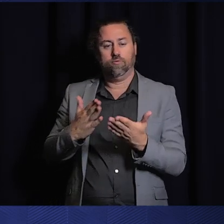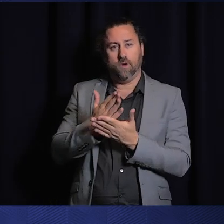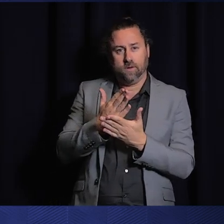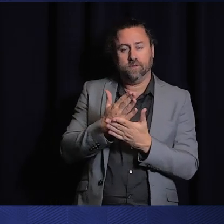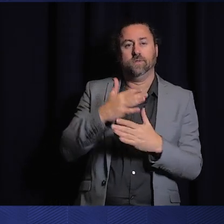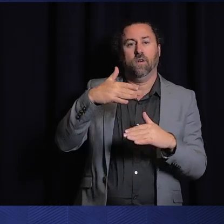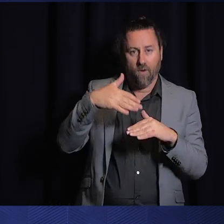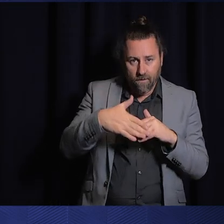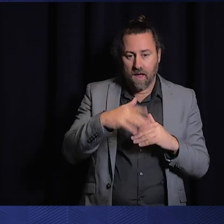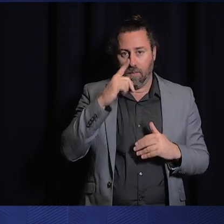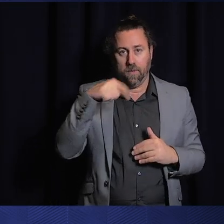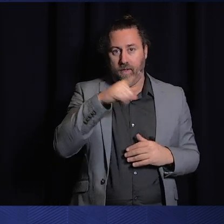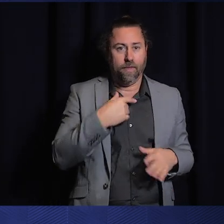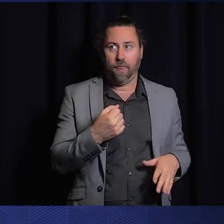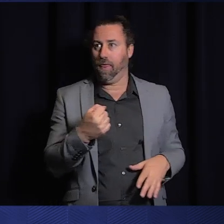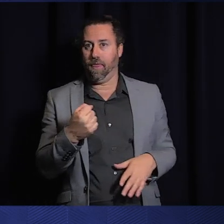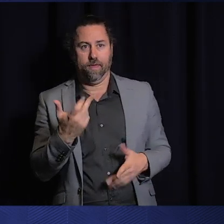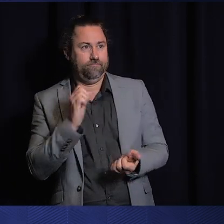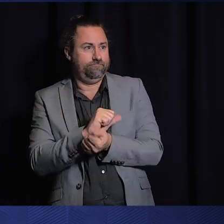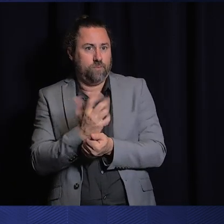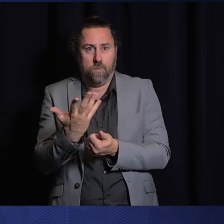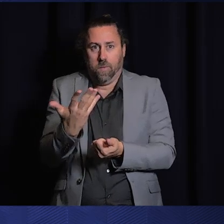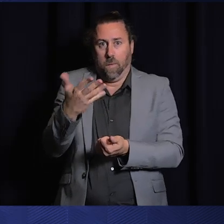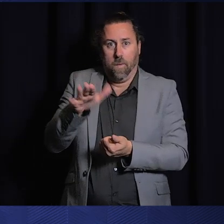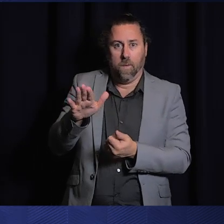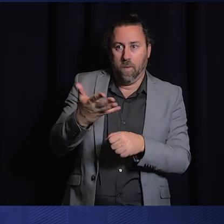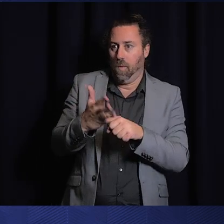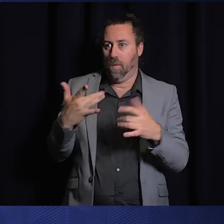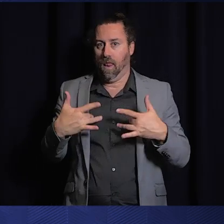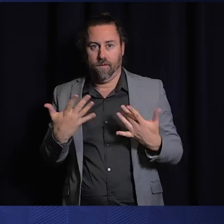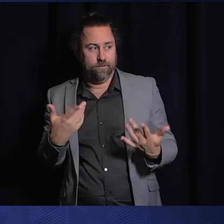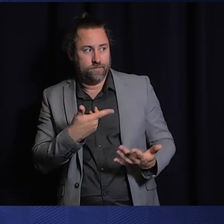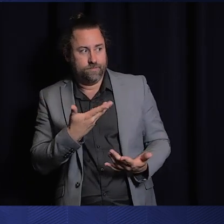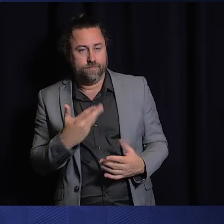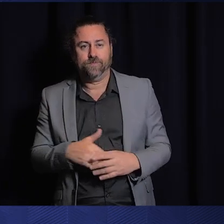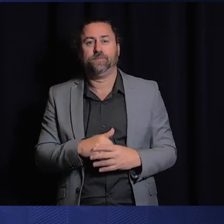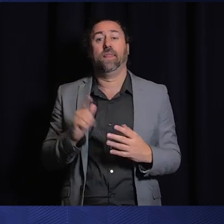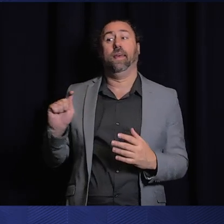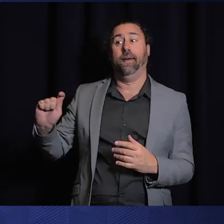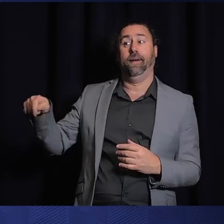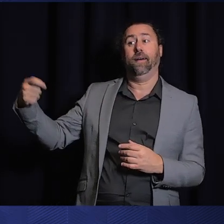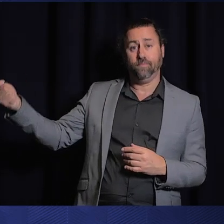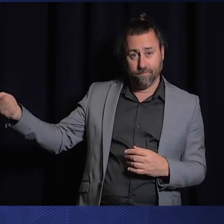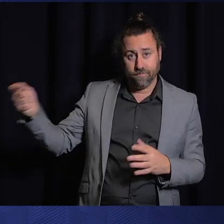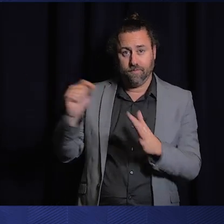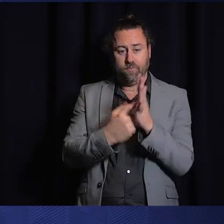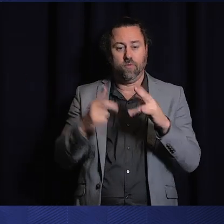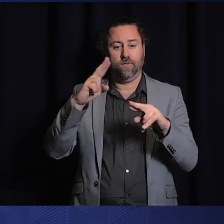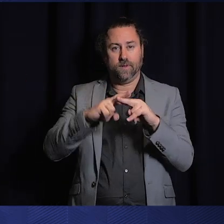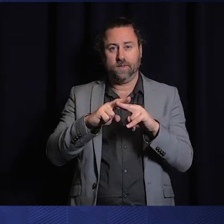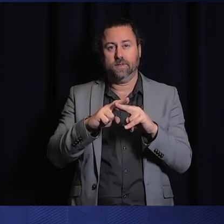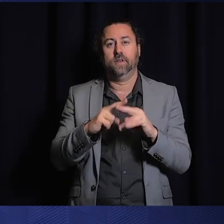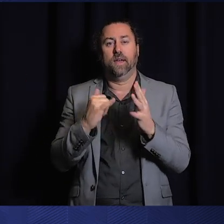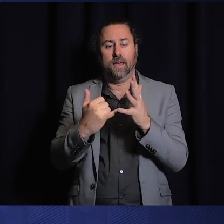Internally Displaced Persons. To the right of Cecilia Jimenez Damari is Professor